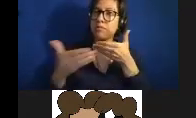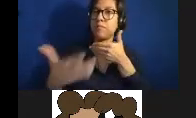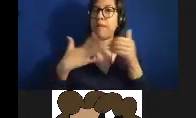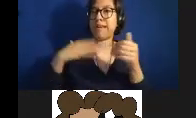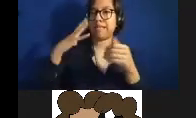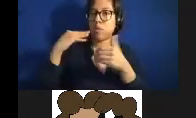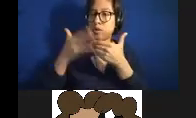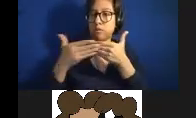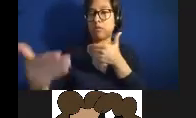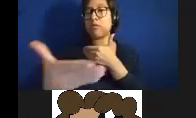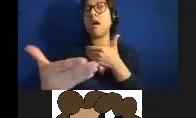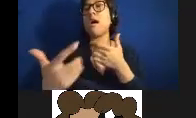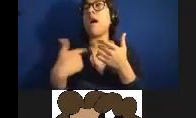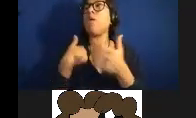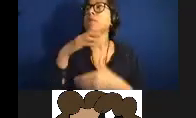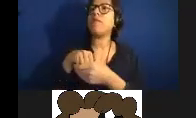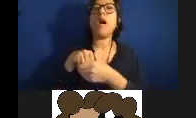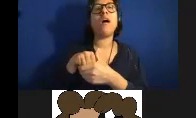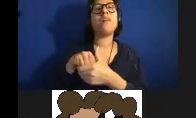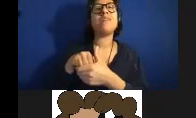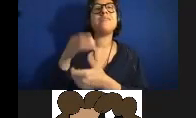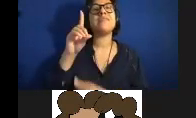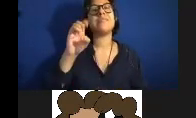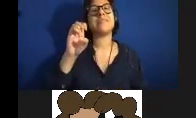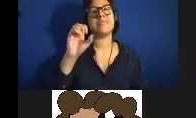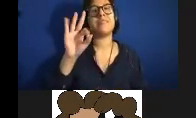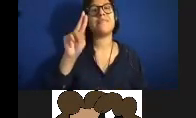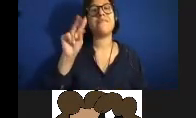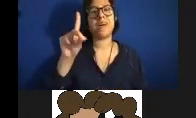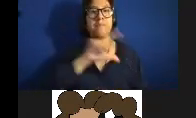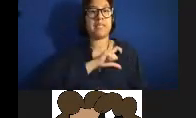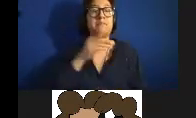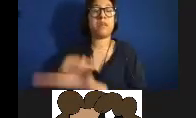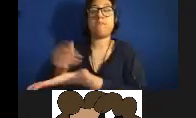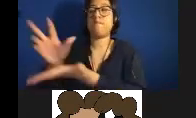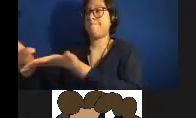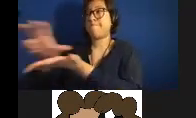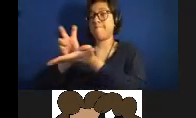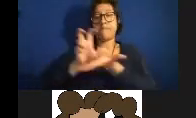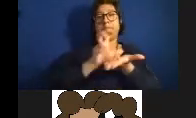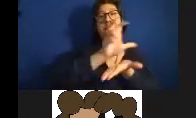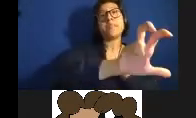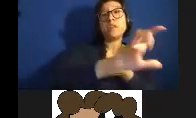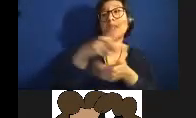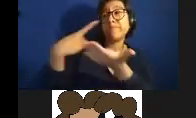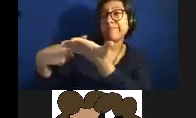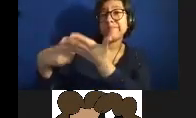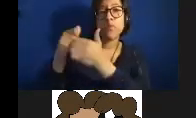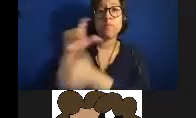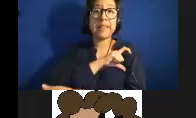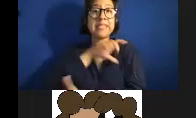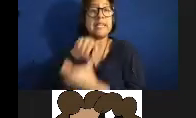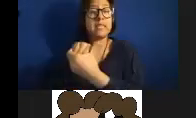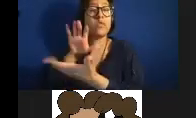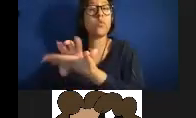things around, like, defunding police and also, like, talking up against police in schools. So I did that work as well,